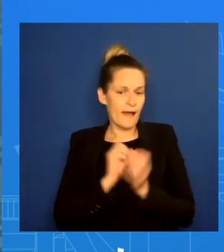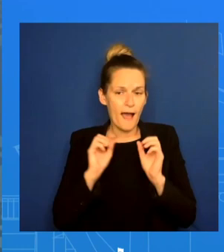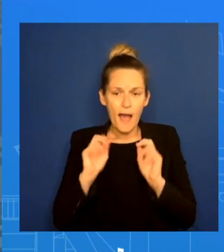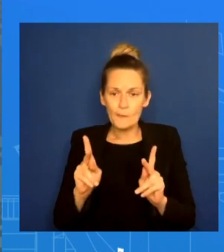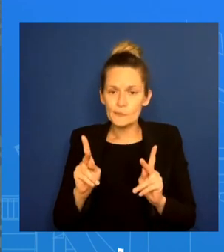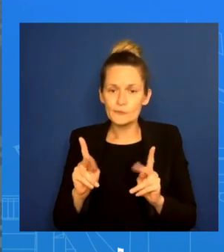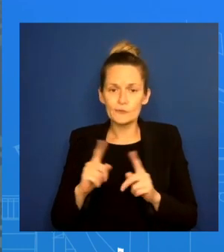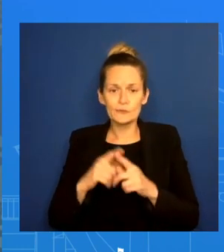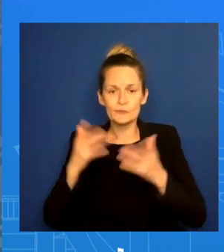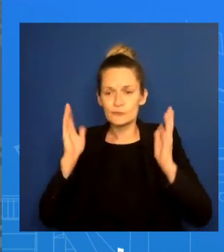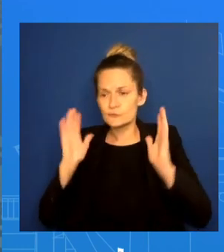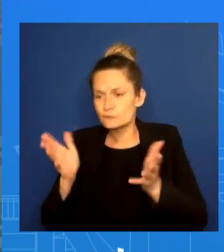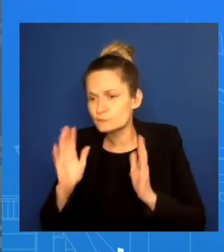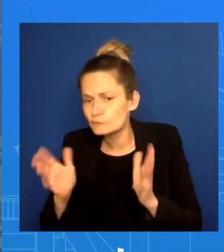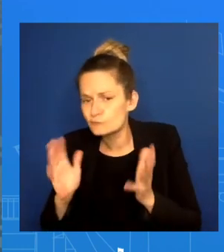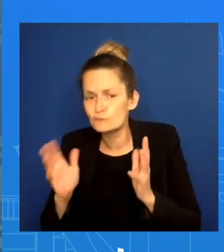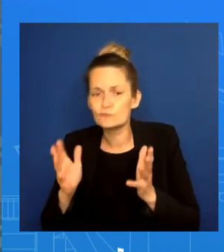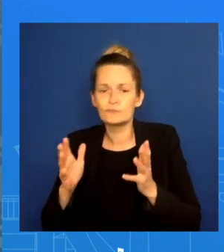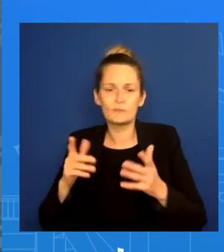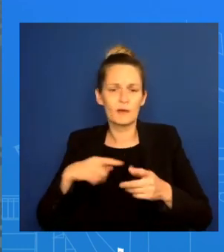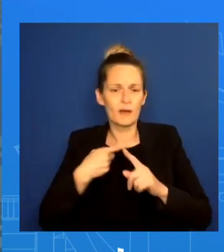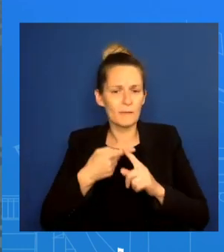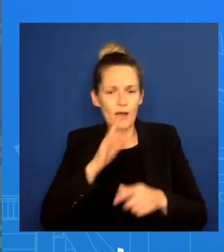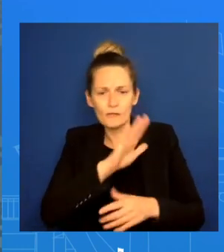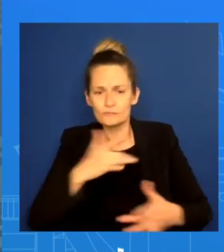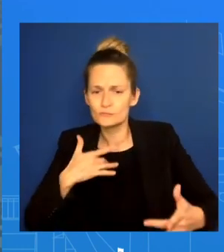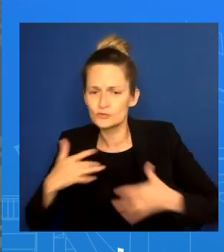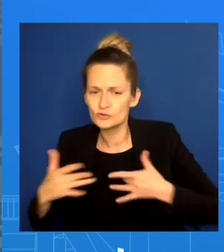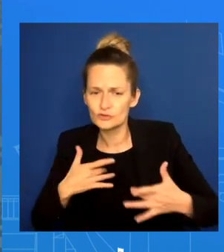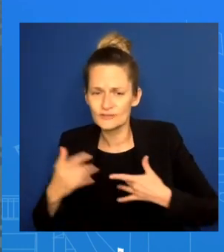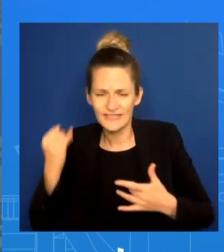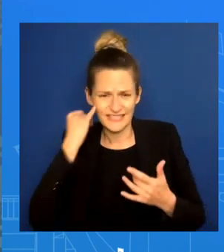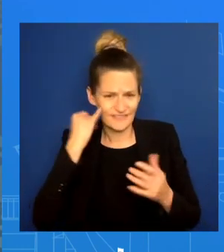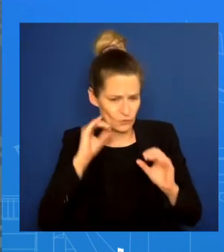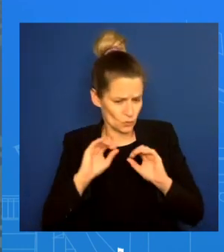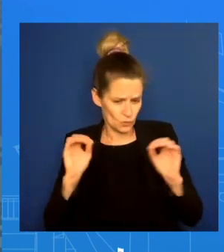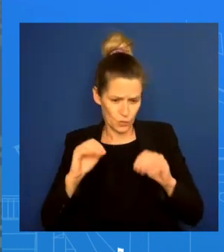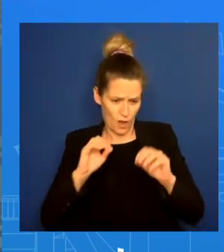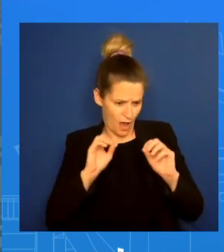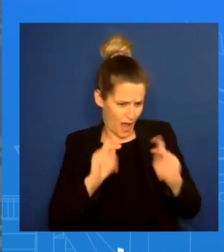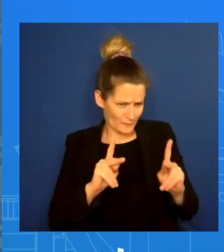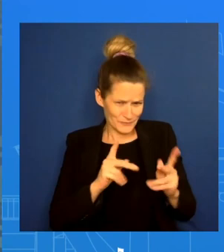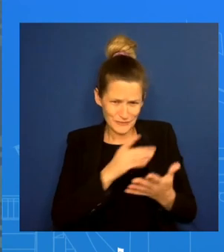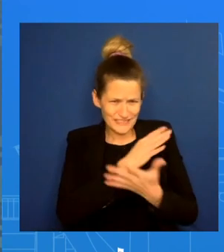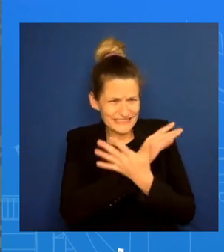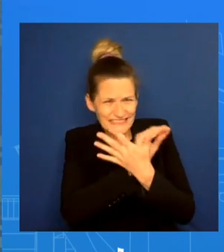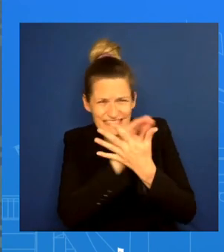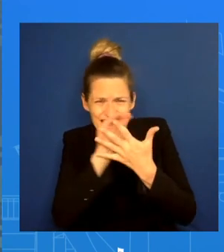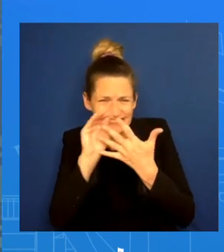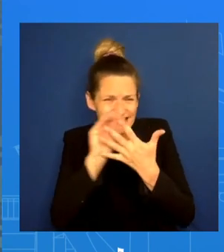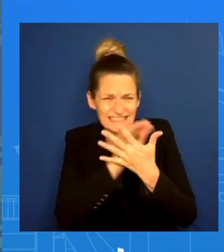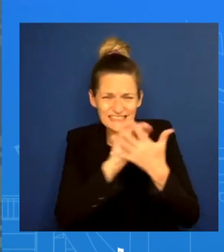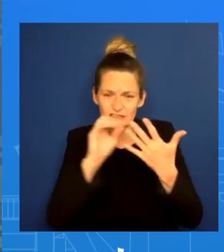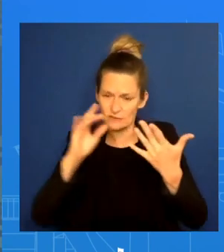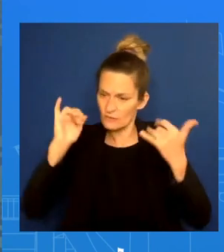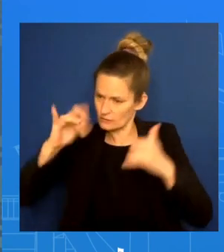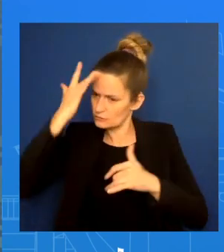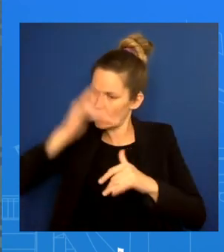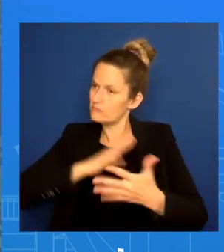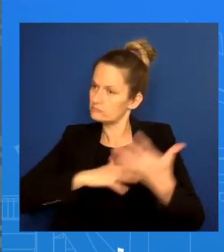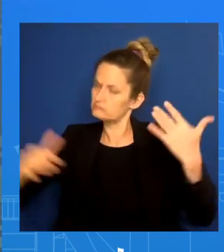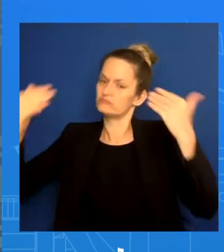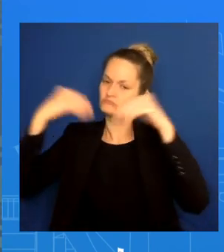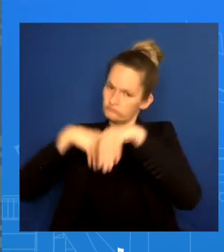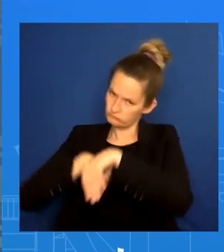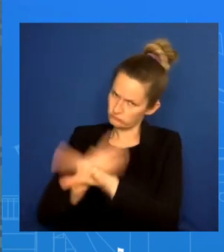issues are. I mean, I think part of doing these calls is to keep that communication going. I don't think the president feels like communication between